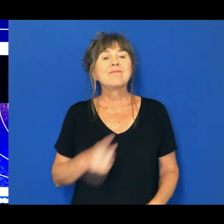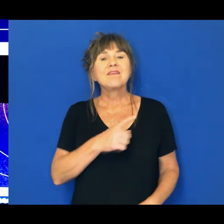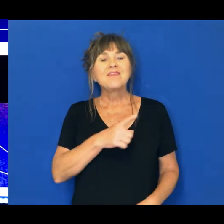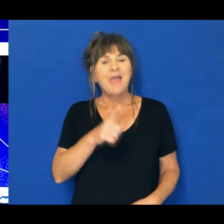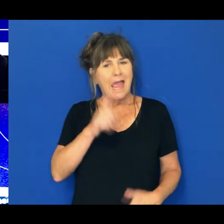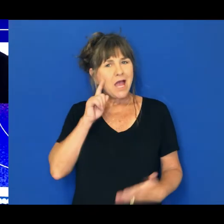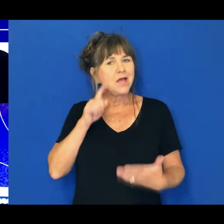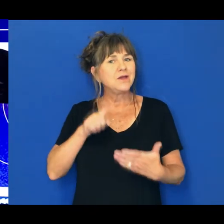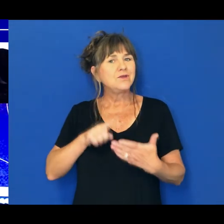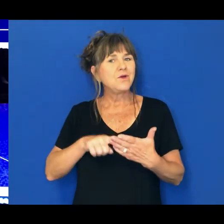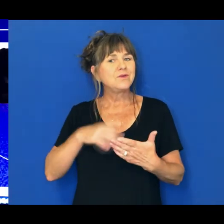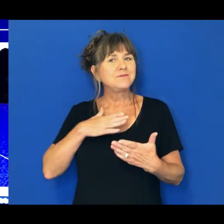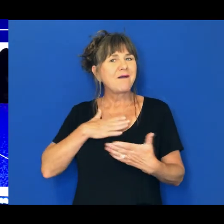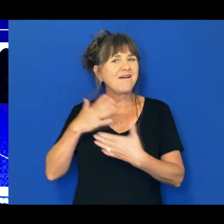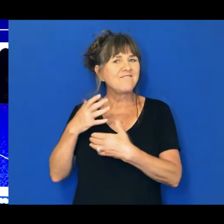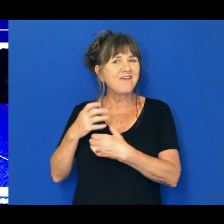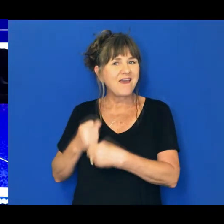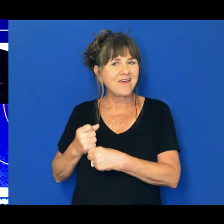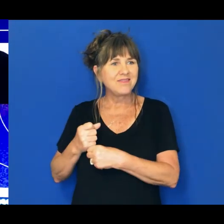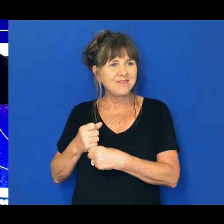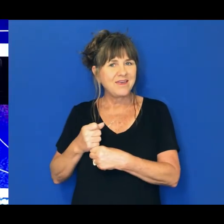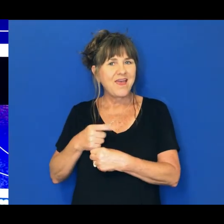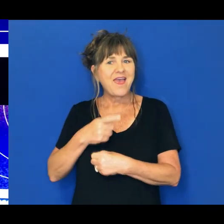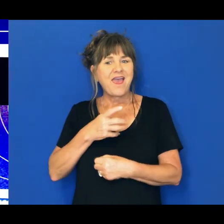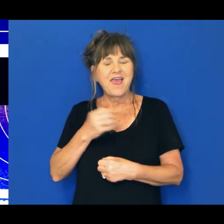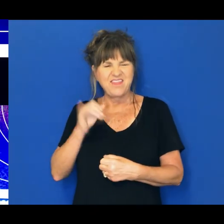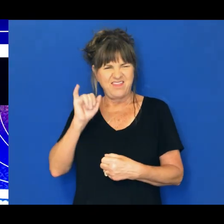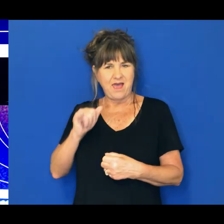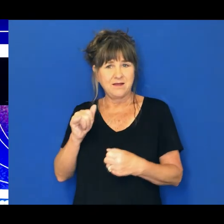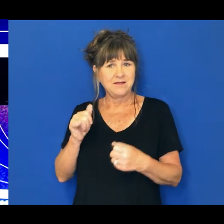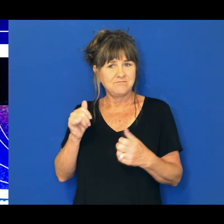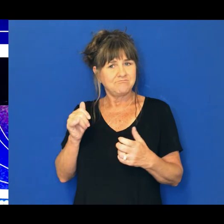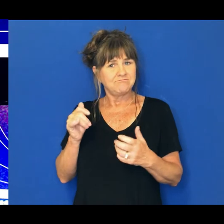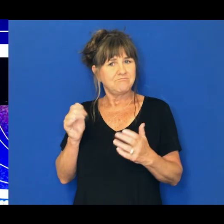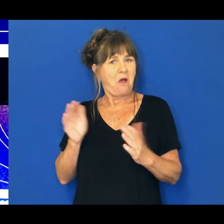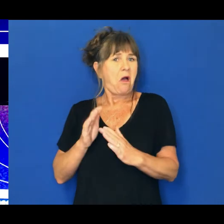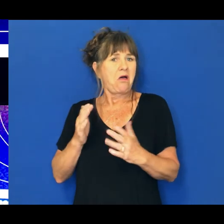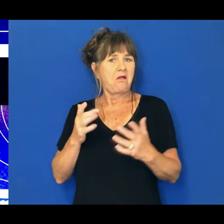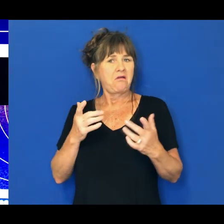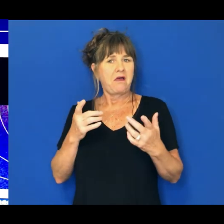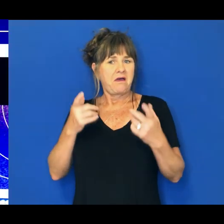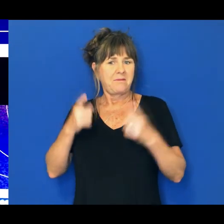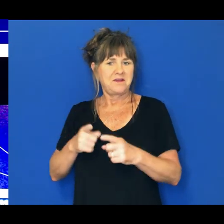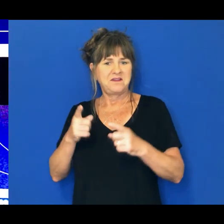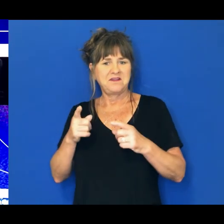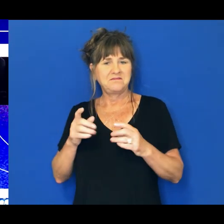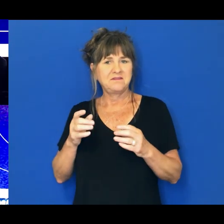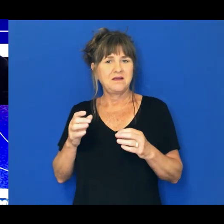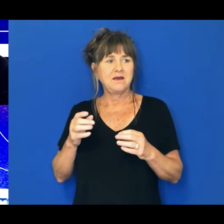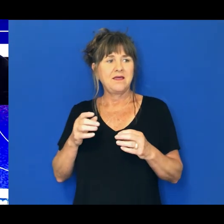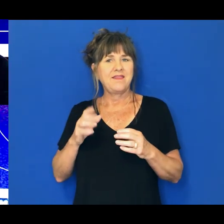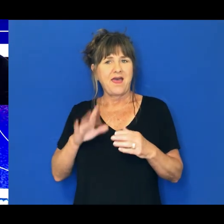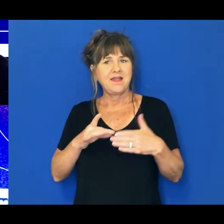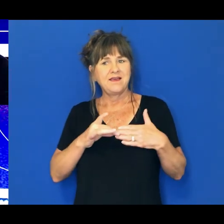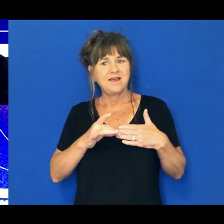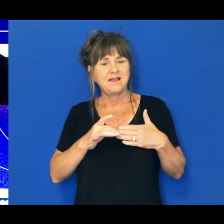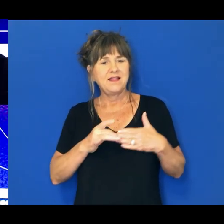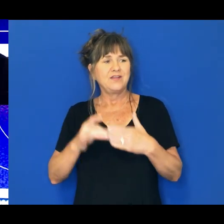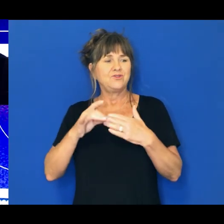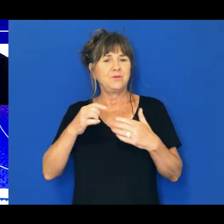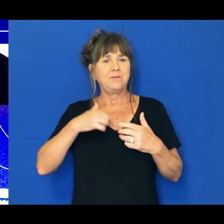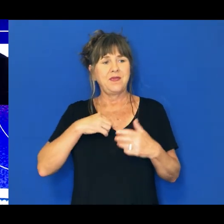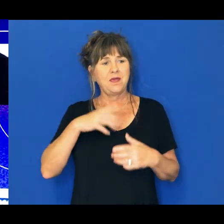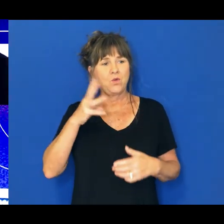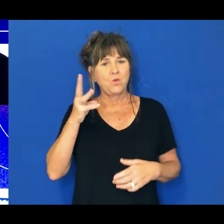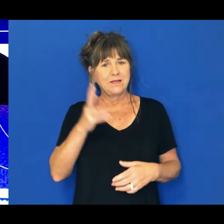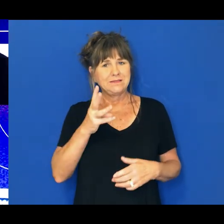They saw that little faith act. And it was little faith acts like that that led to my testimony, becoming